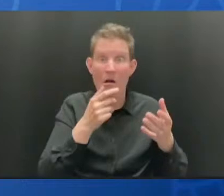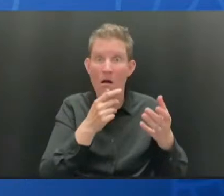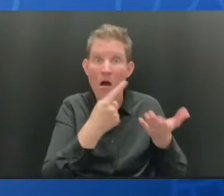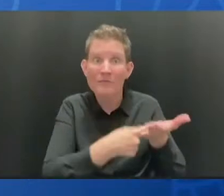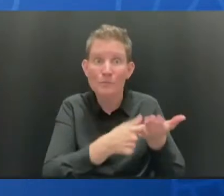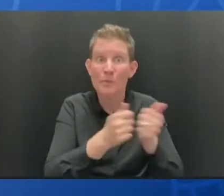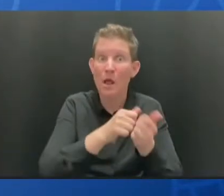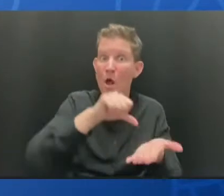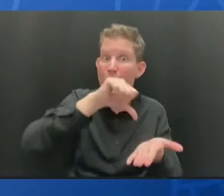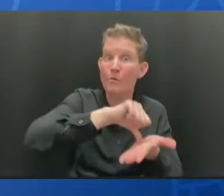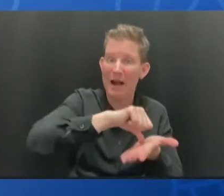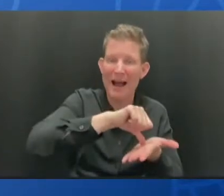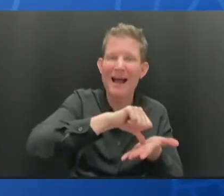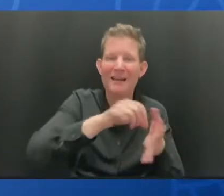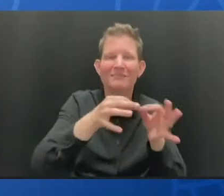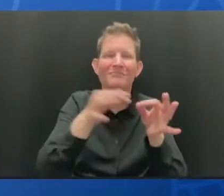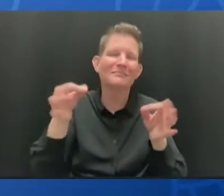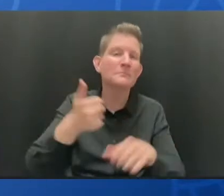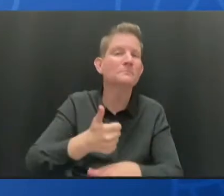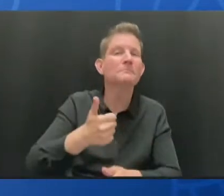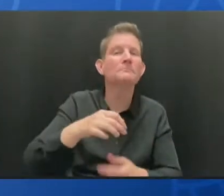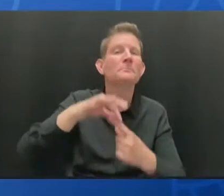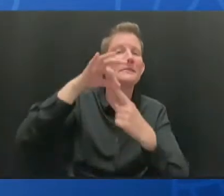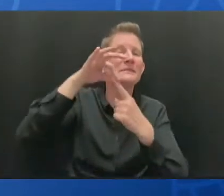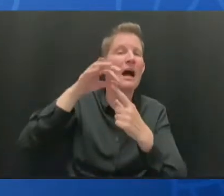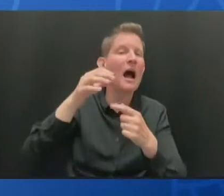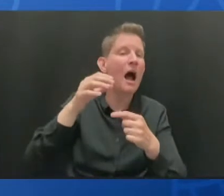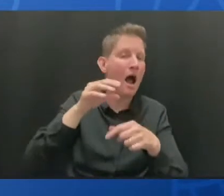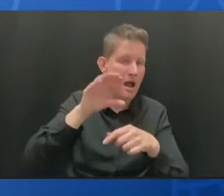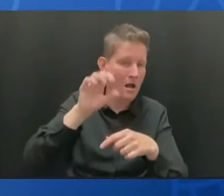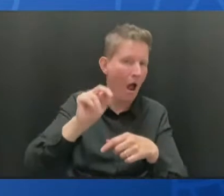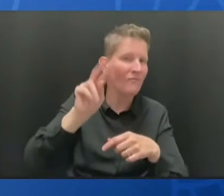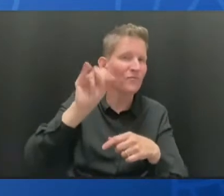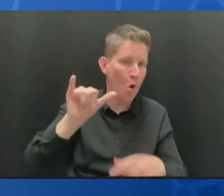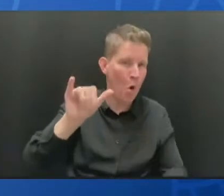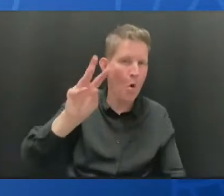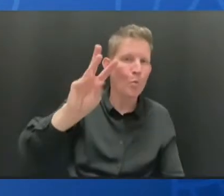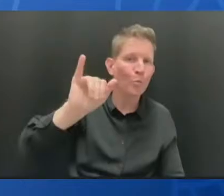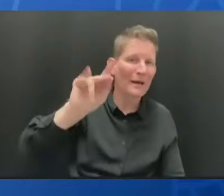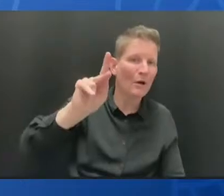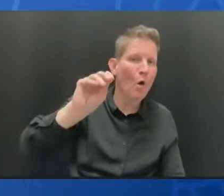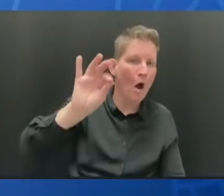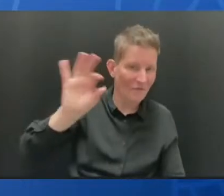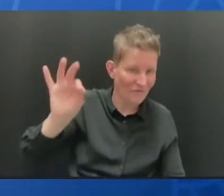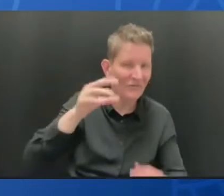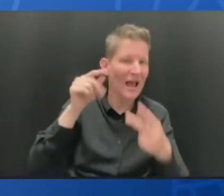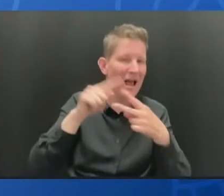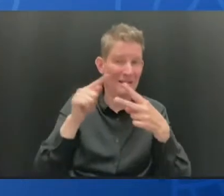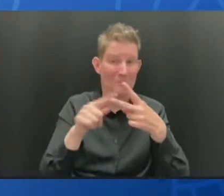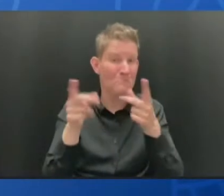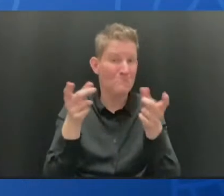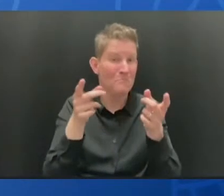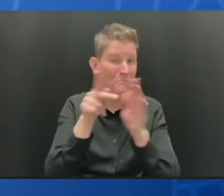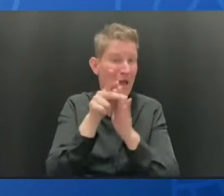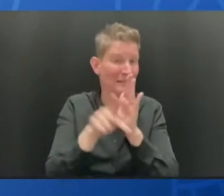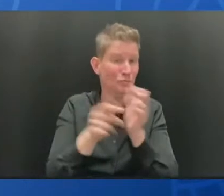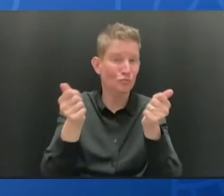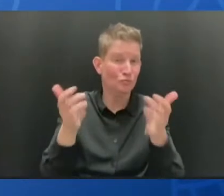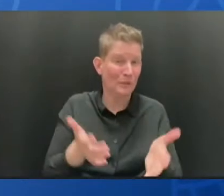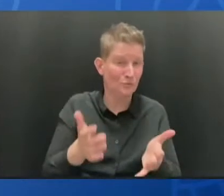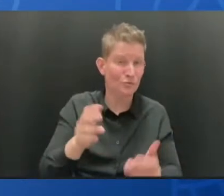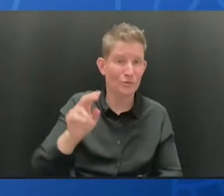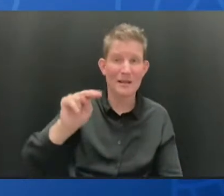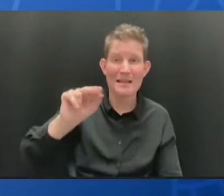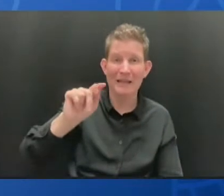Senior Advisor and Special Envoy Steve Witkoff, of course, and Policy Planning Director Michael Anton participated in a fifth round of talks with Iran